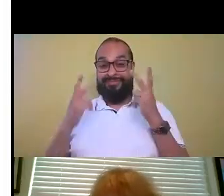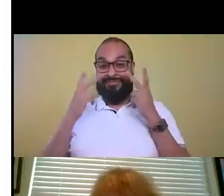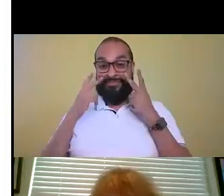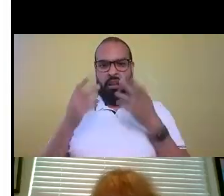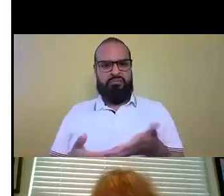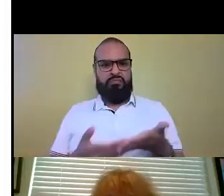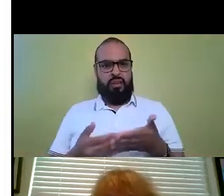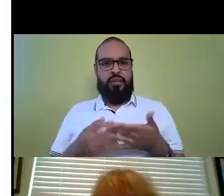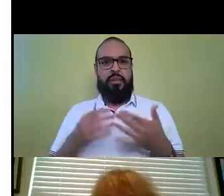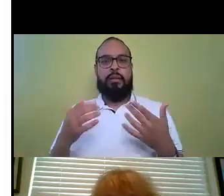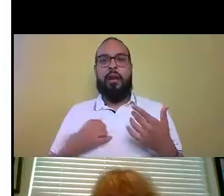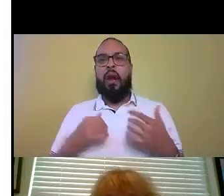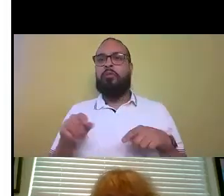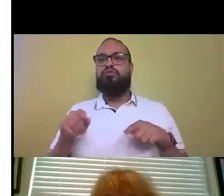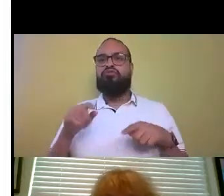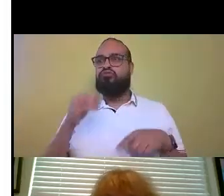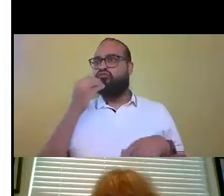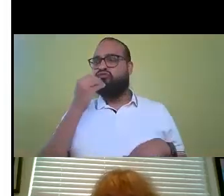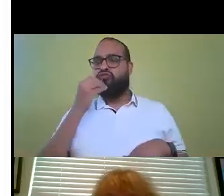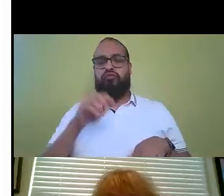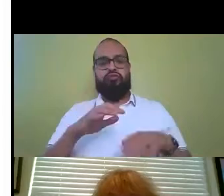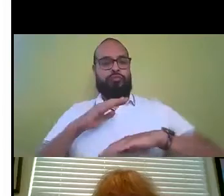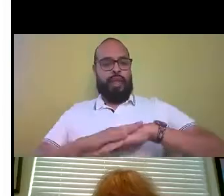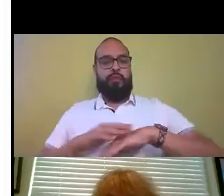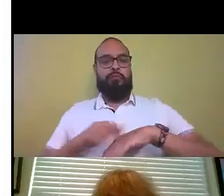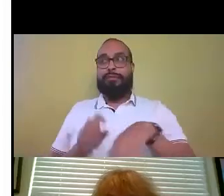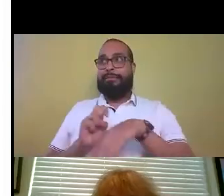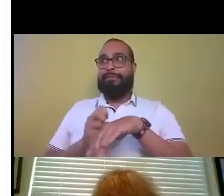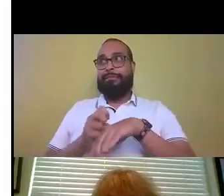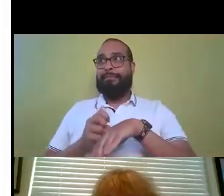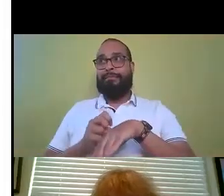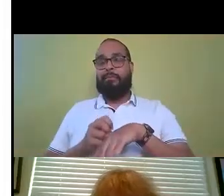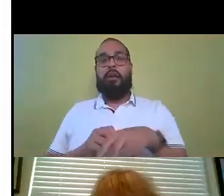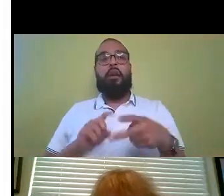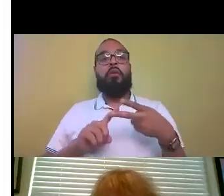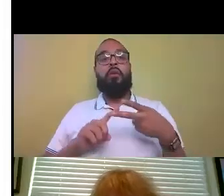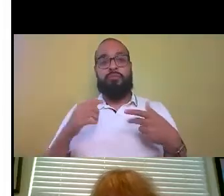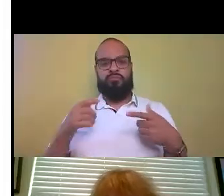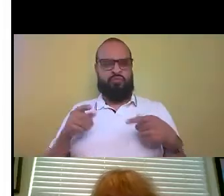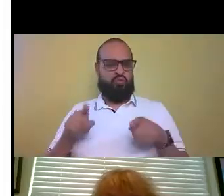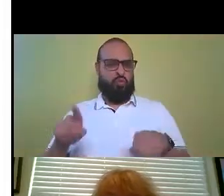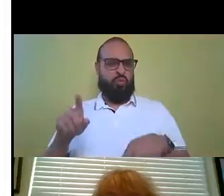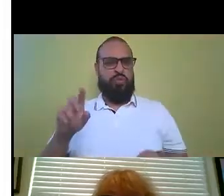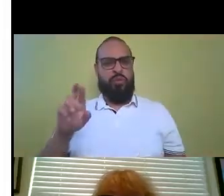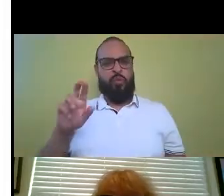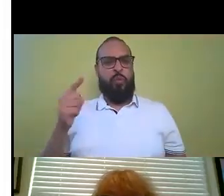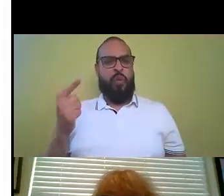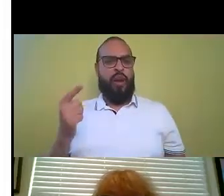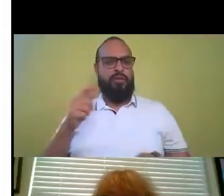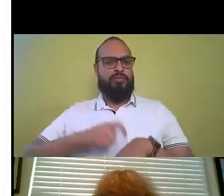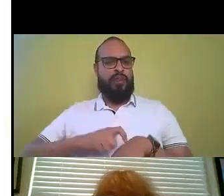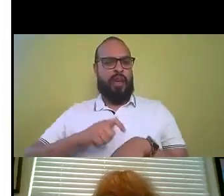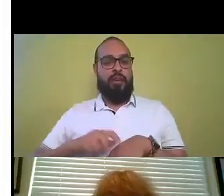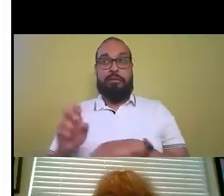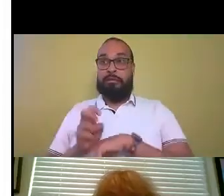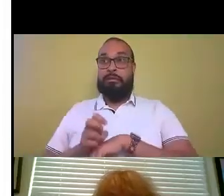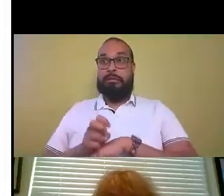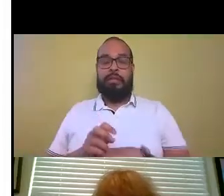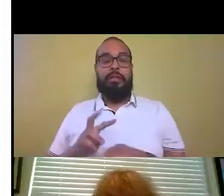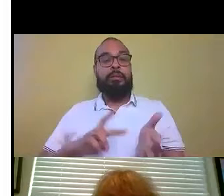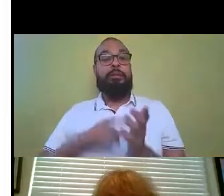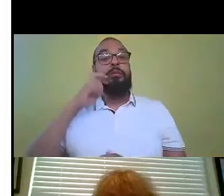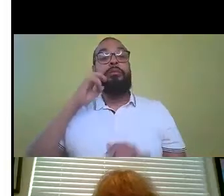mealtime table or wiggling during rug time, we would say that that's that little engine, that little nervous system's attempt